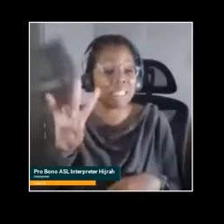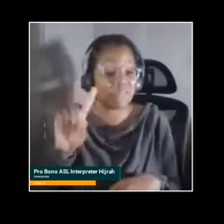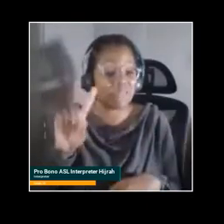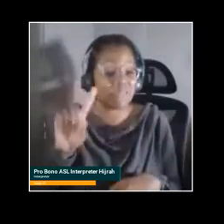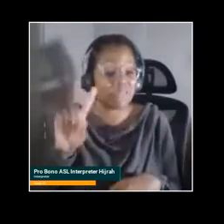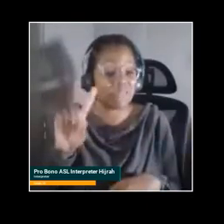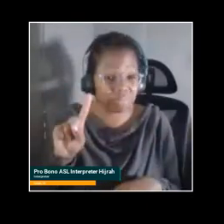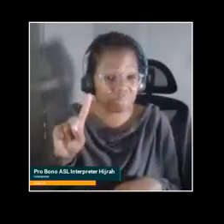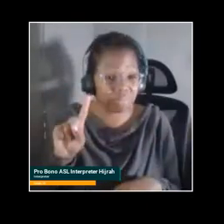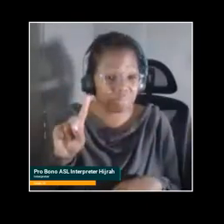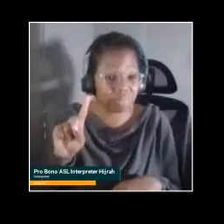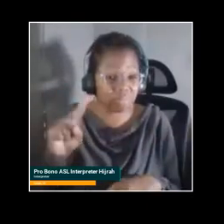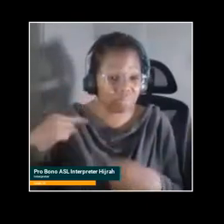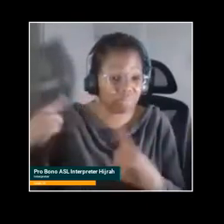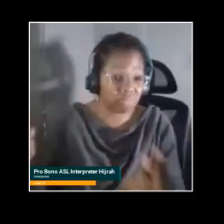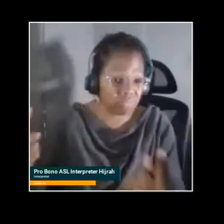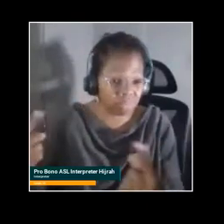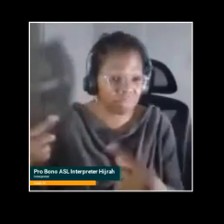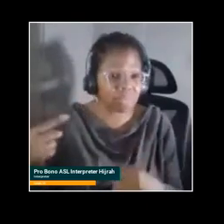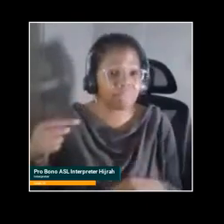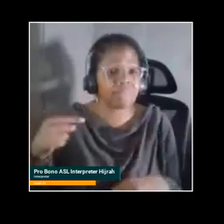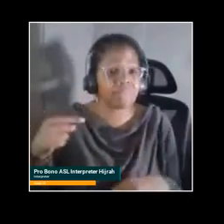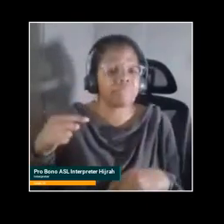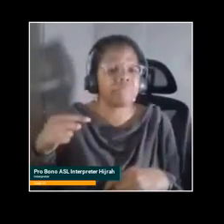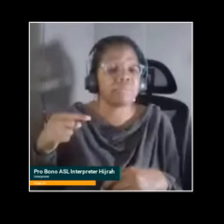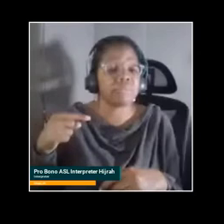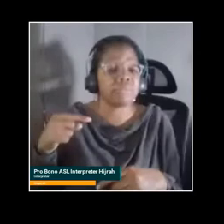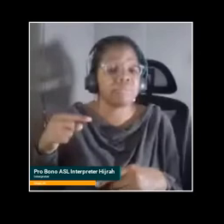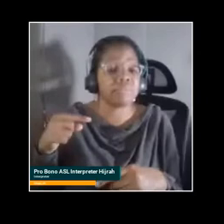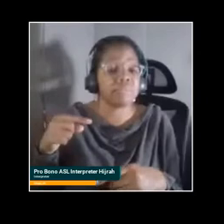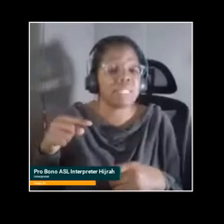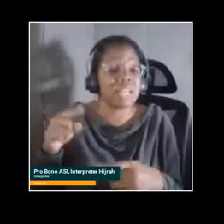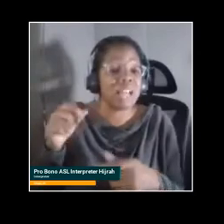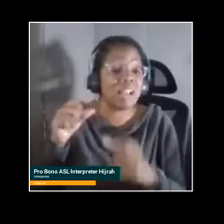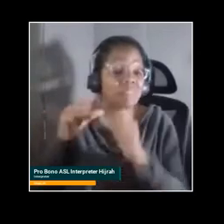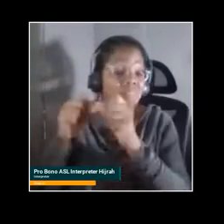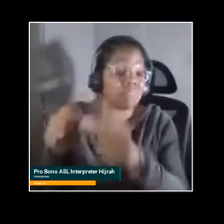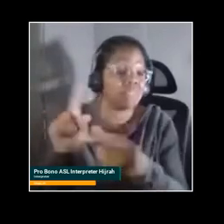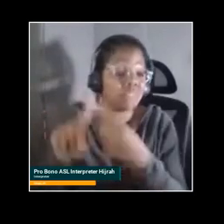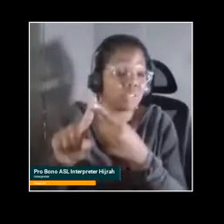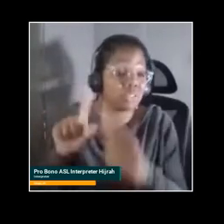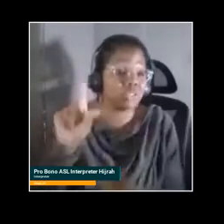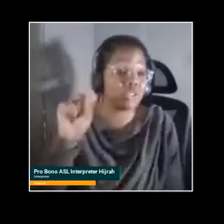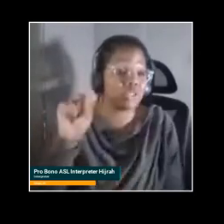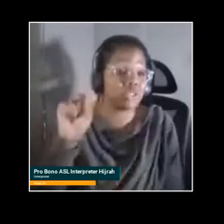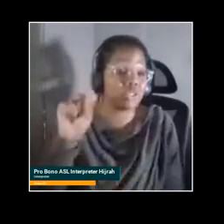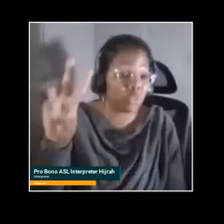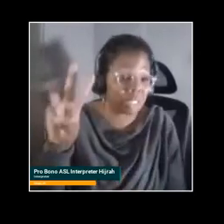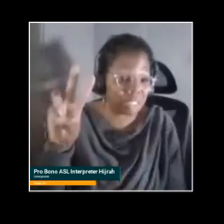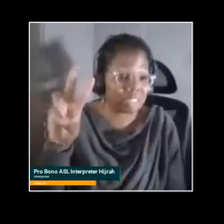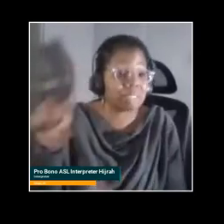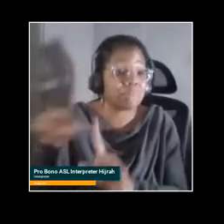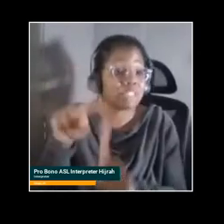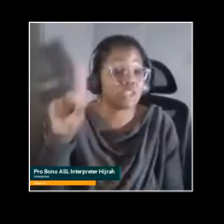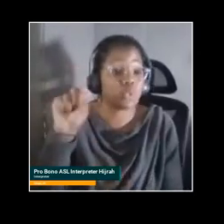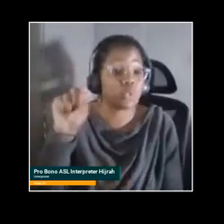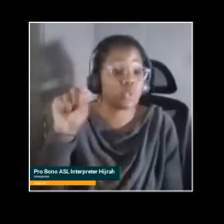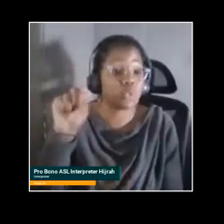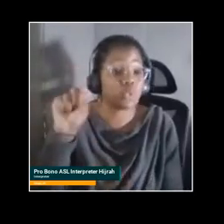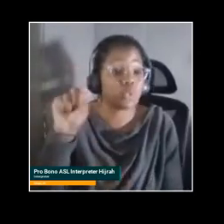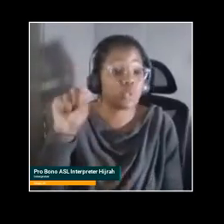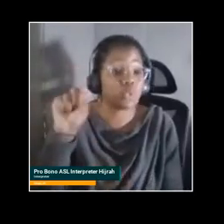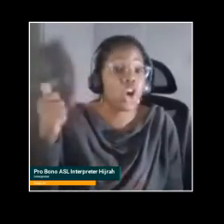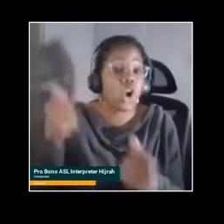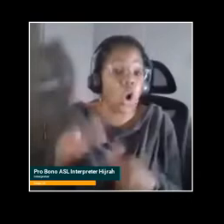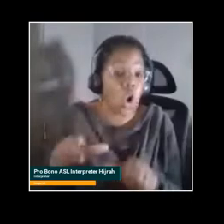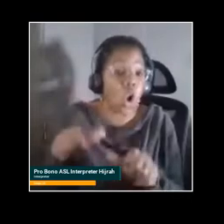to now, and then to 2046, and then 2070. So all of these trends happen